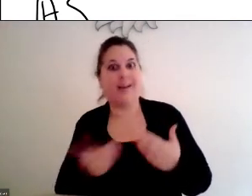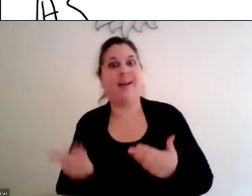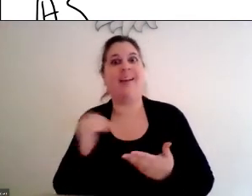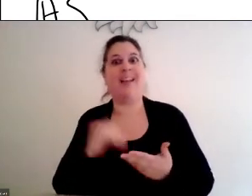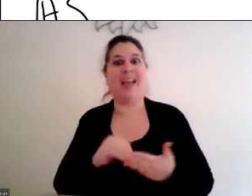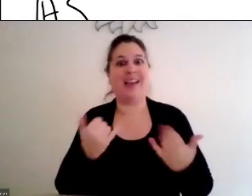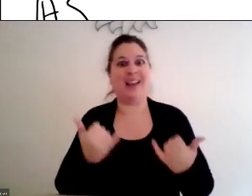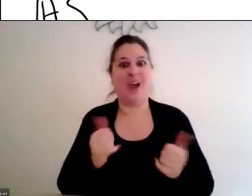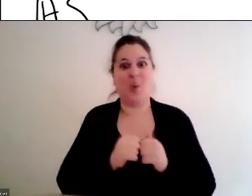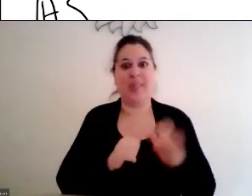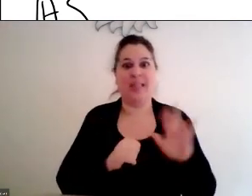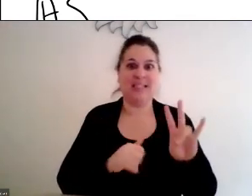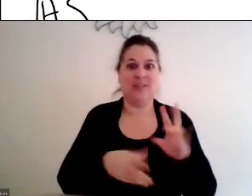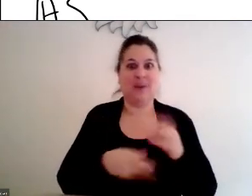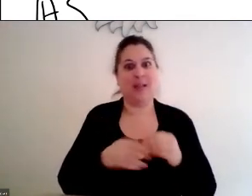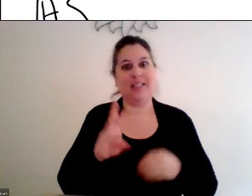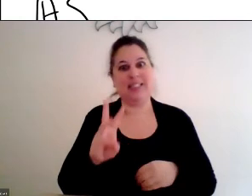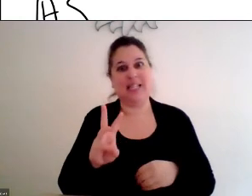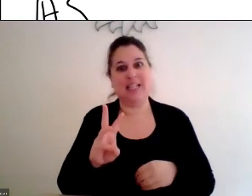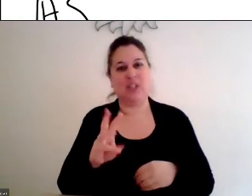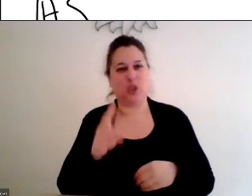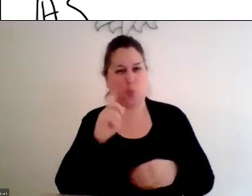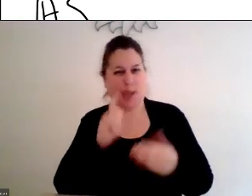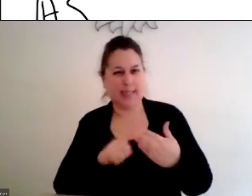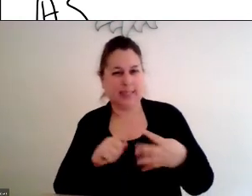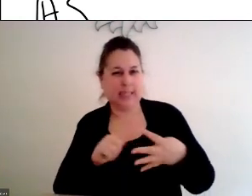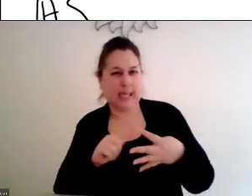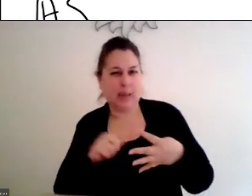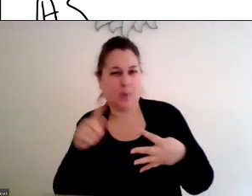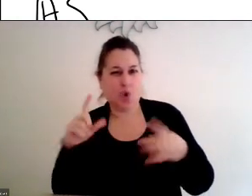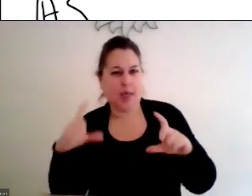I can add 7 plus 6, which is 13.